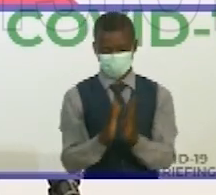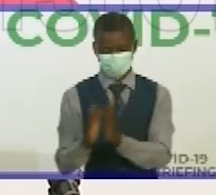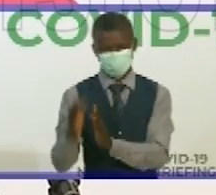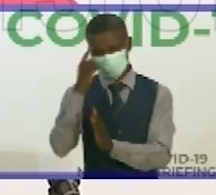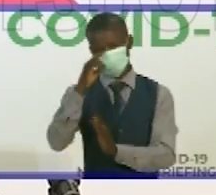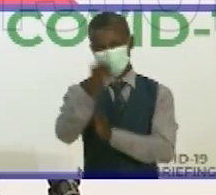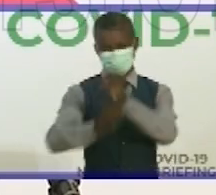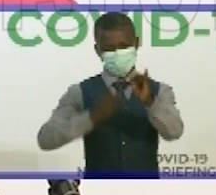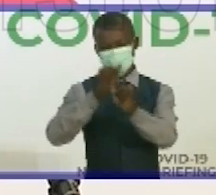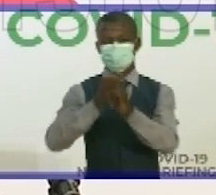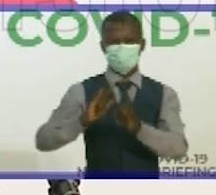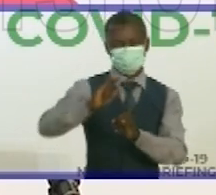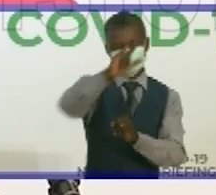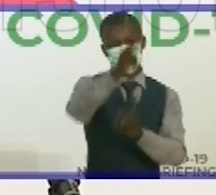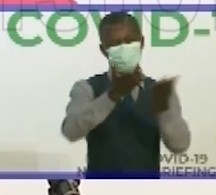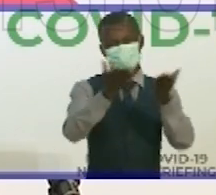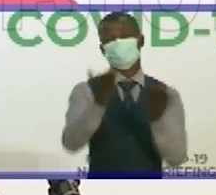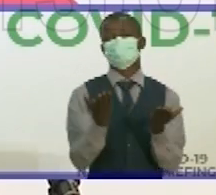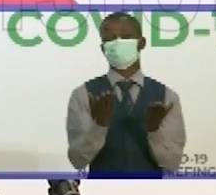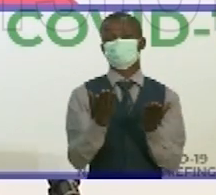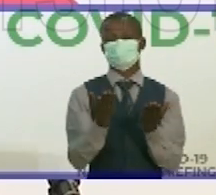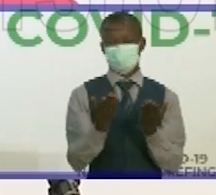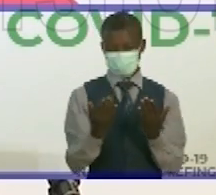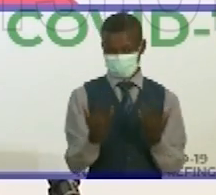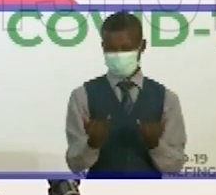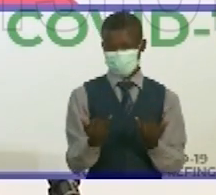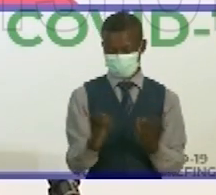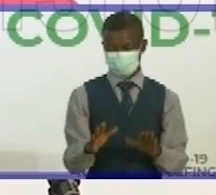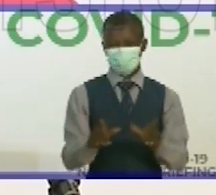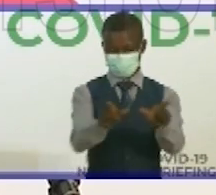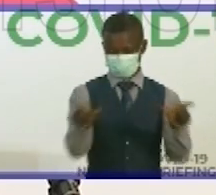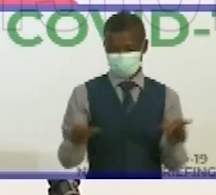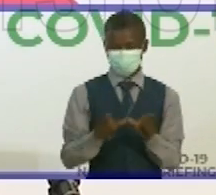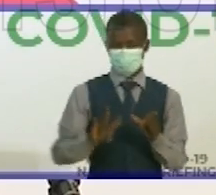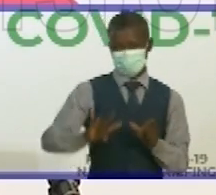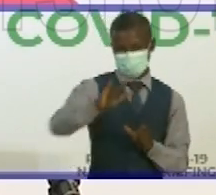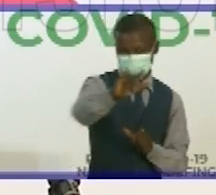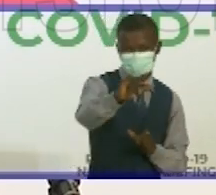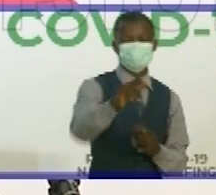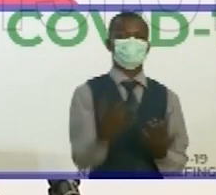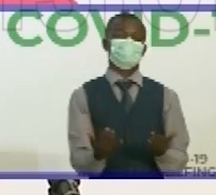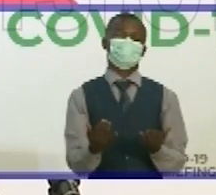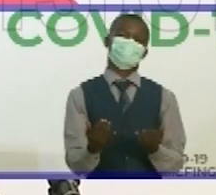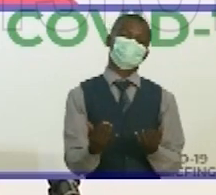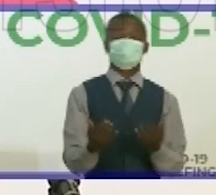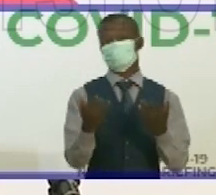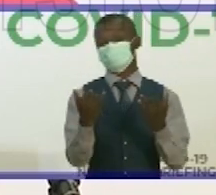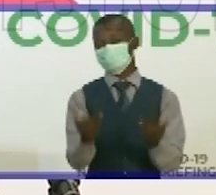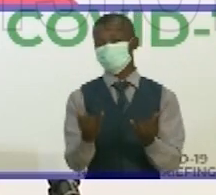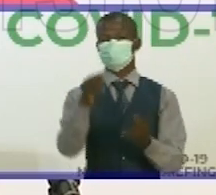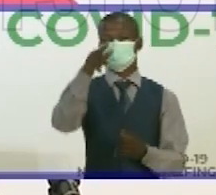services, having done that of the domestic air services. This